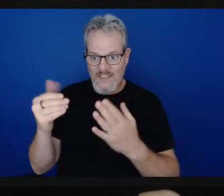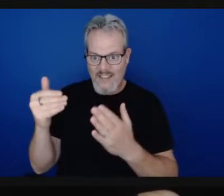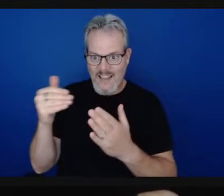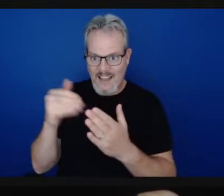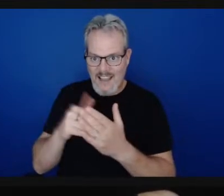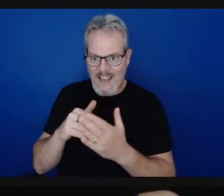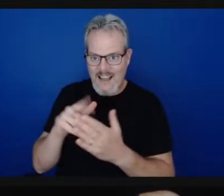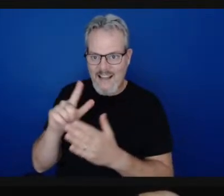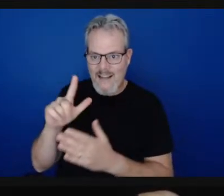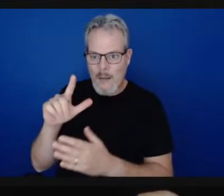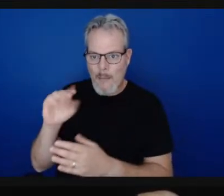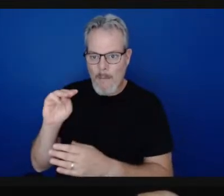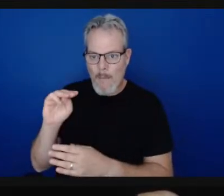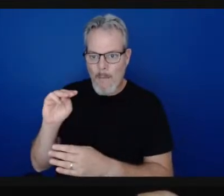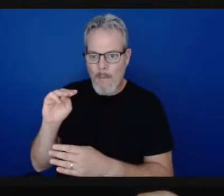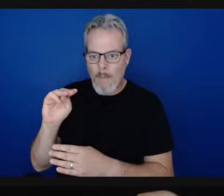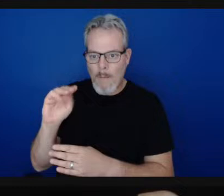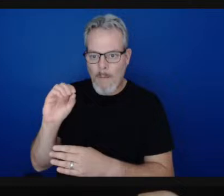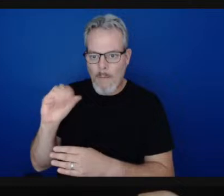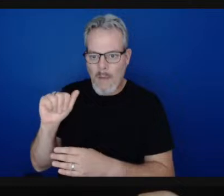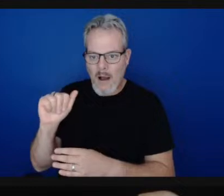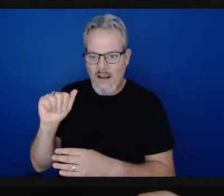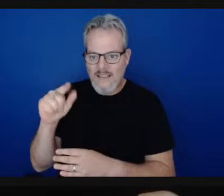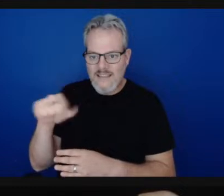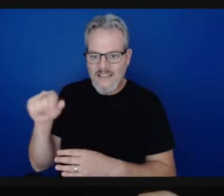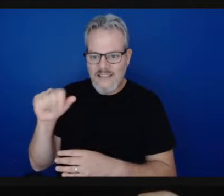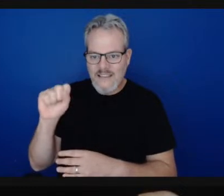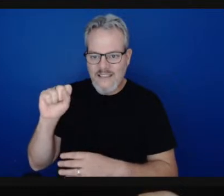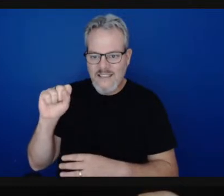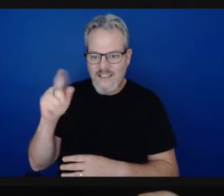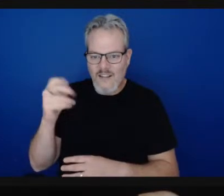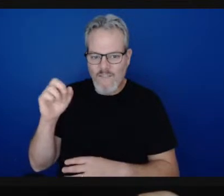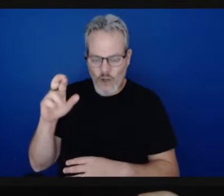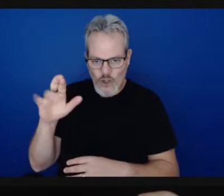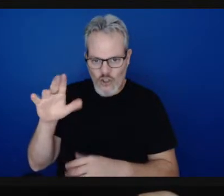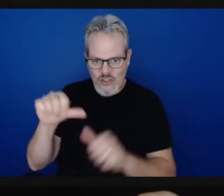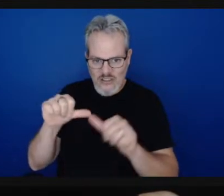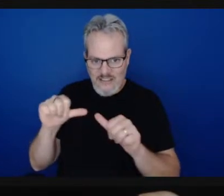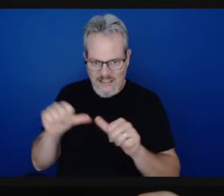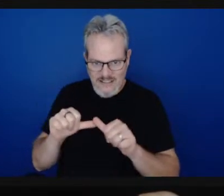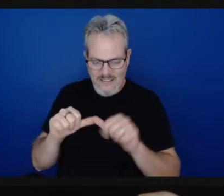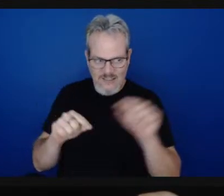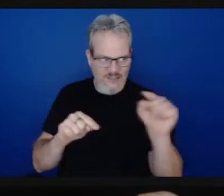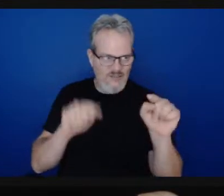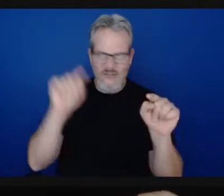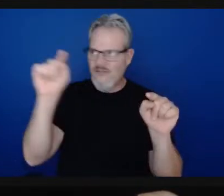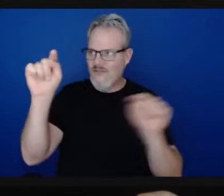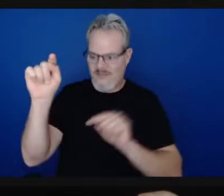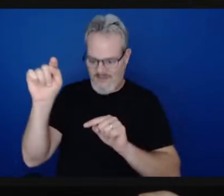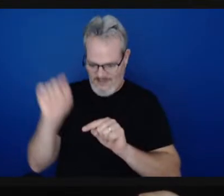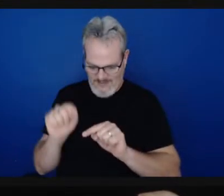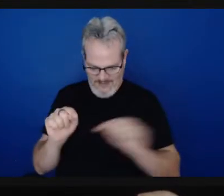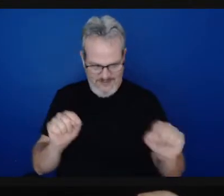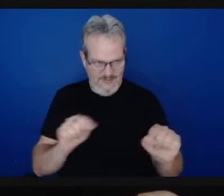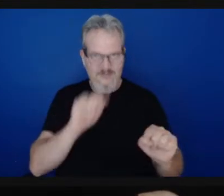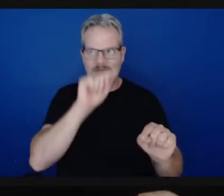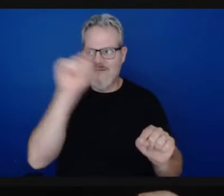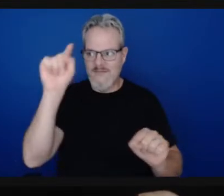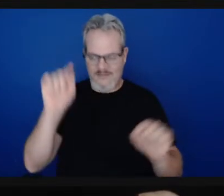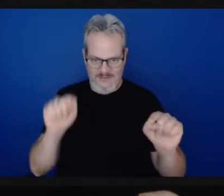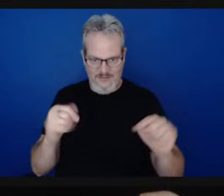28th, Pu'u Lukuana, right there. There are 4 after darks in the